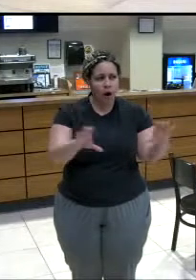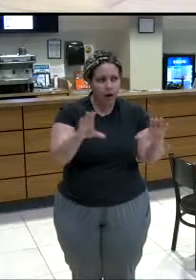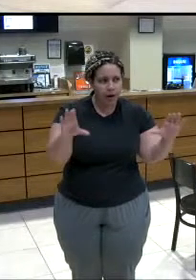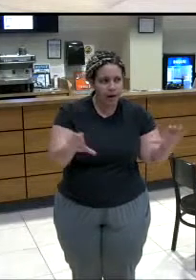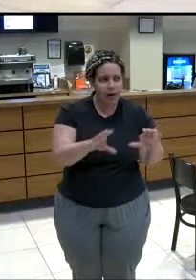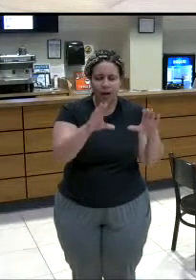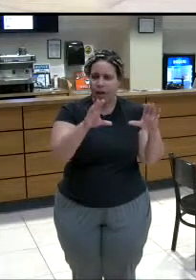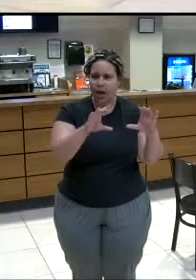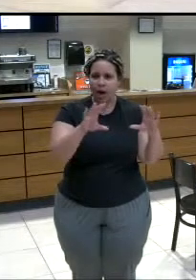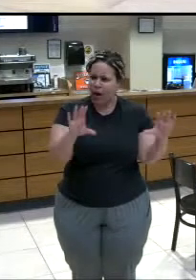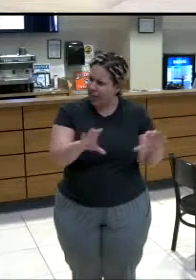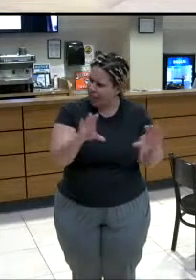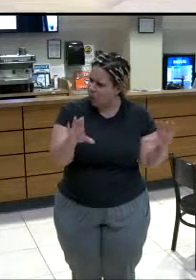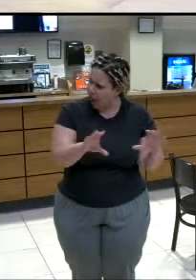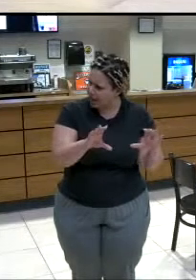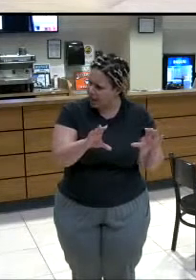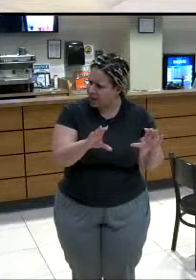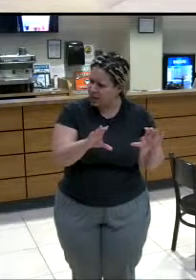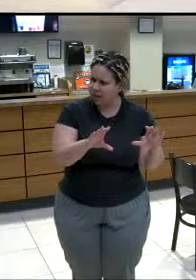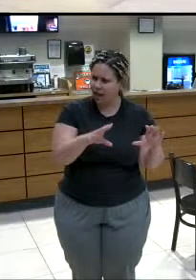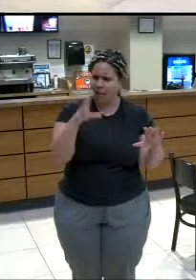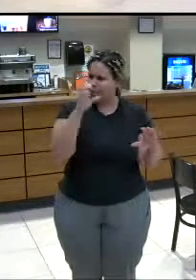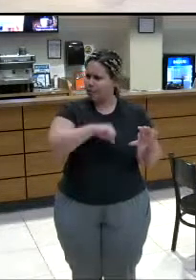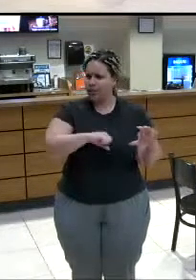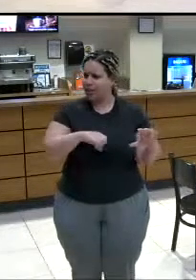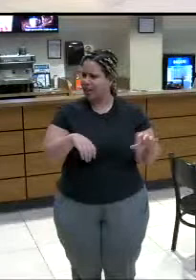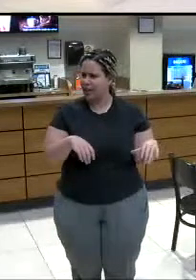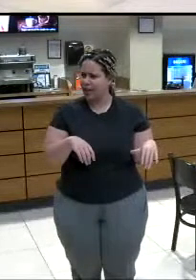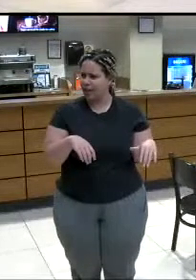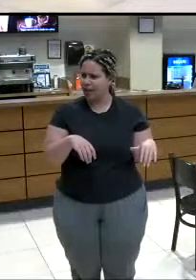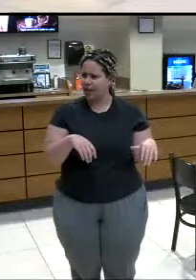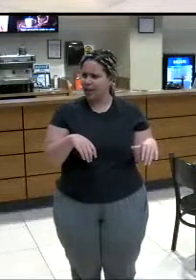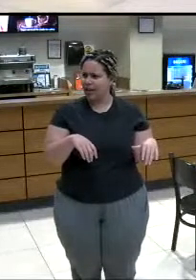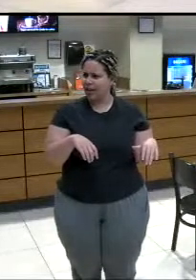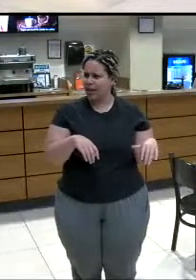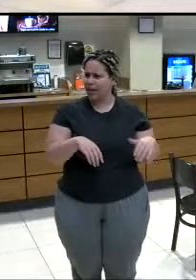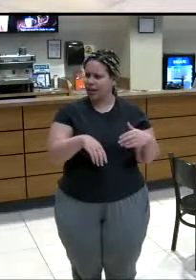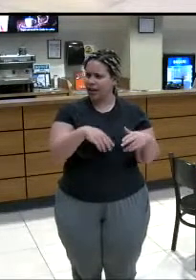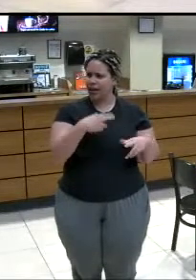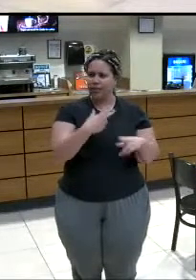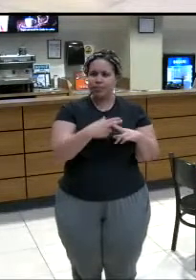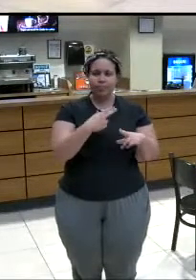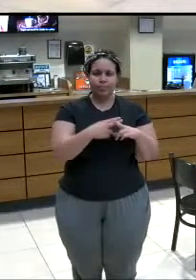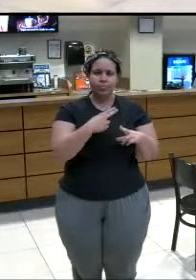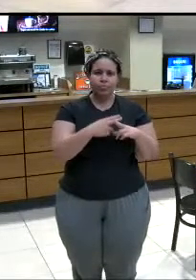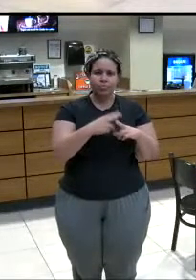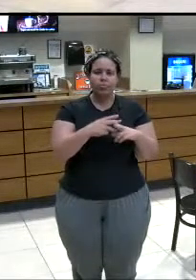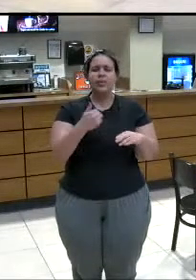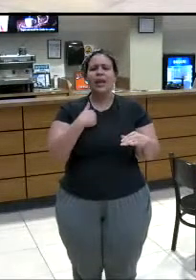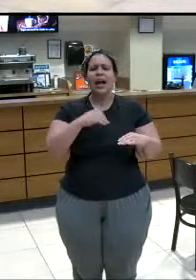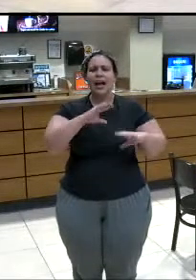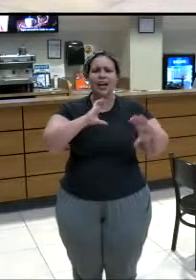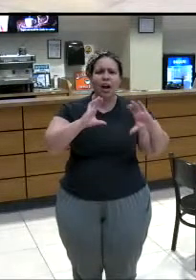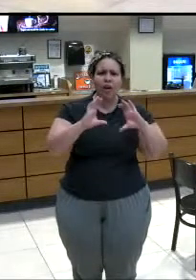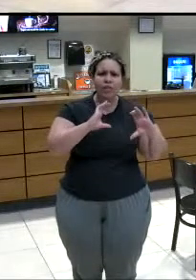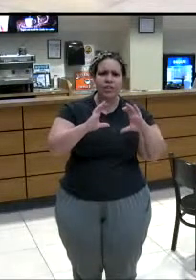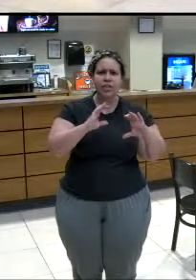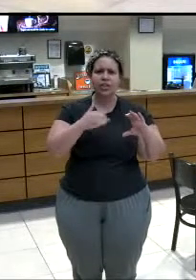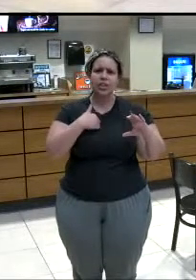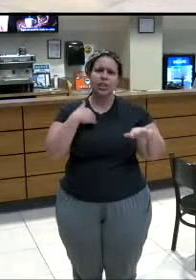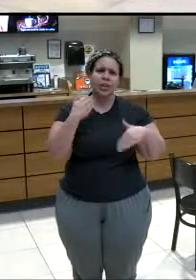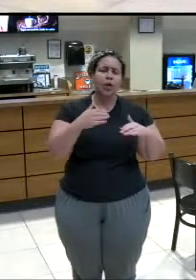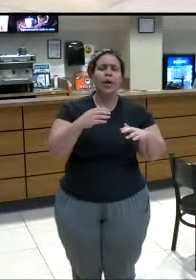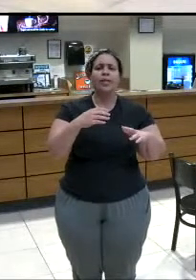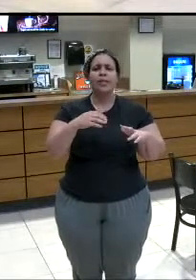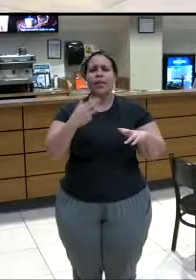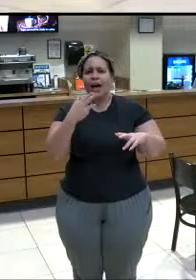and really focusing on what the goals are of that program. Okay. And, we had a conversation, and I had a conversation even with some of our high school